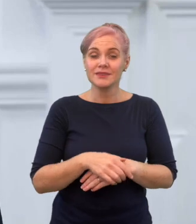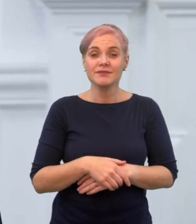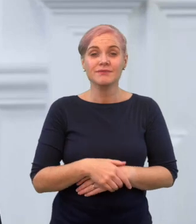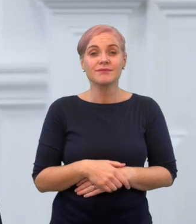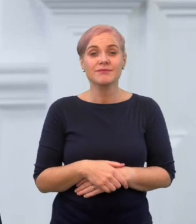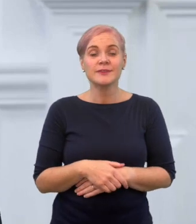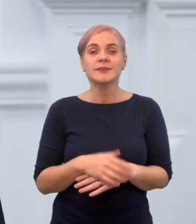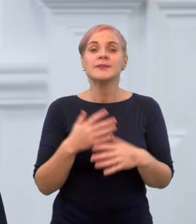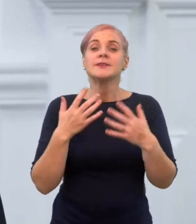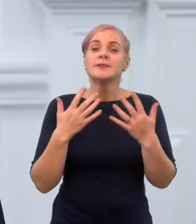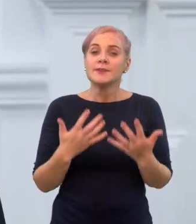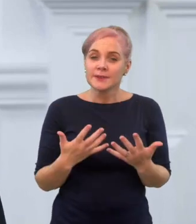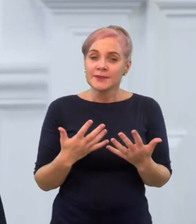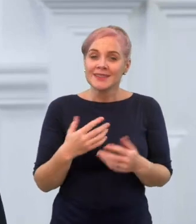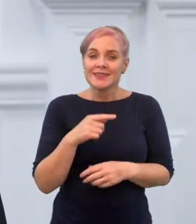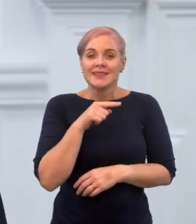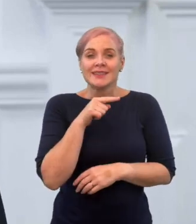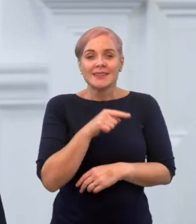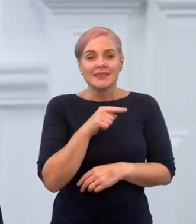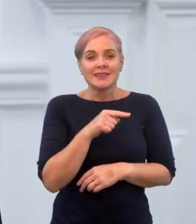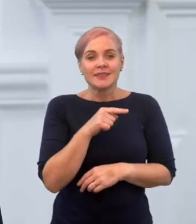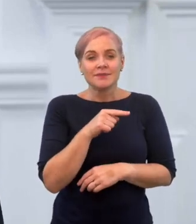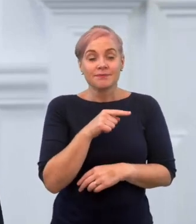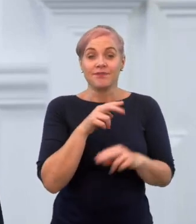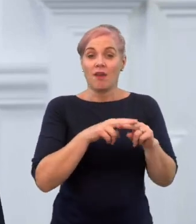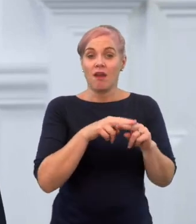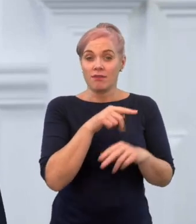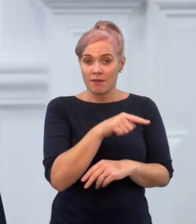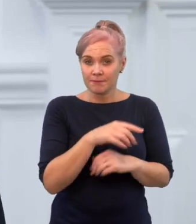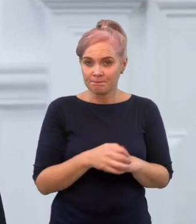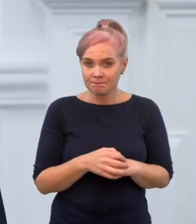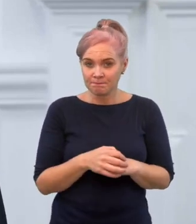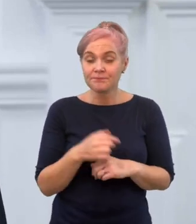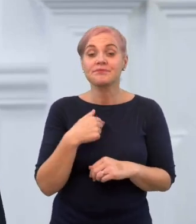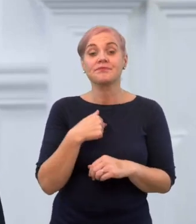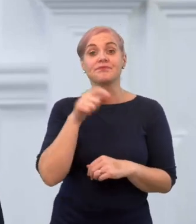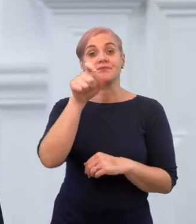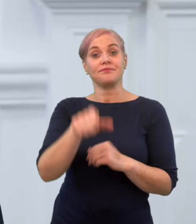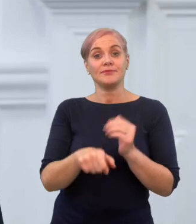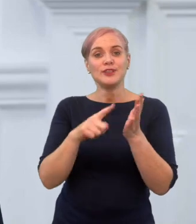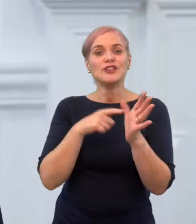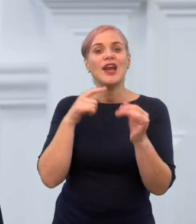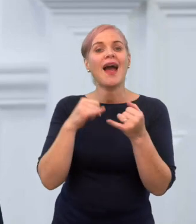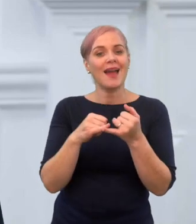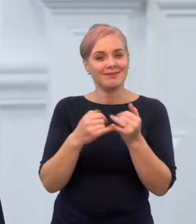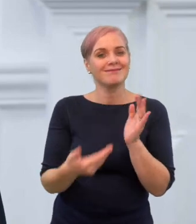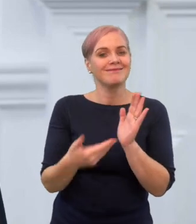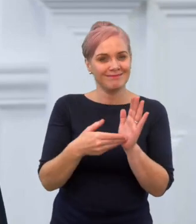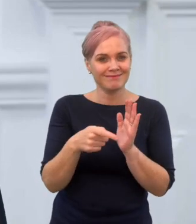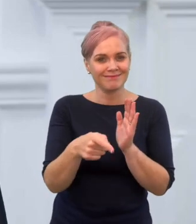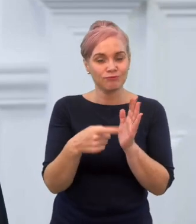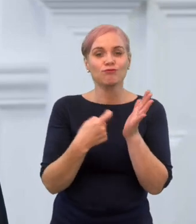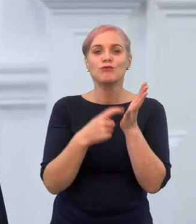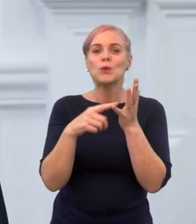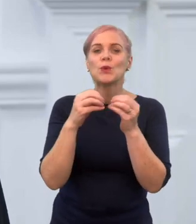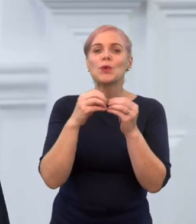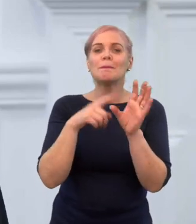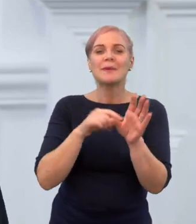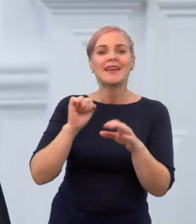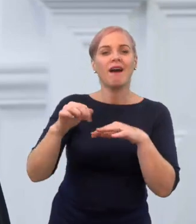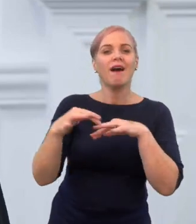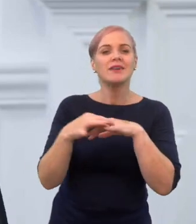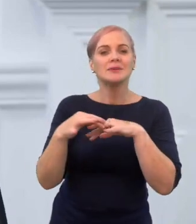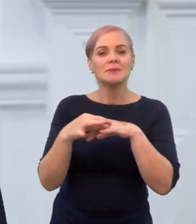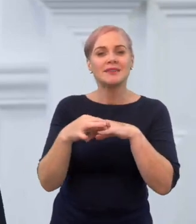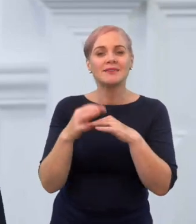adverse effect. So he's the dad. I play Jazz as well, who's Ruby's husband,